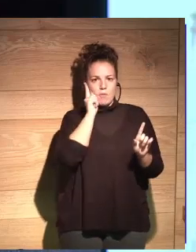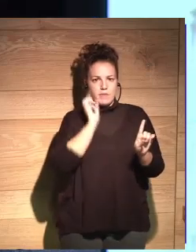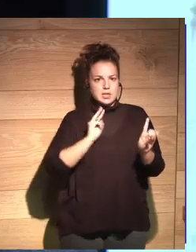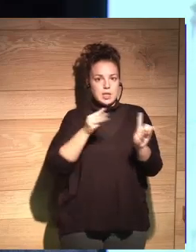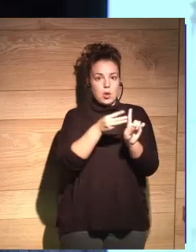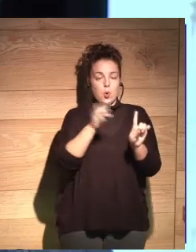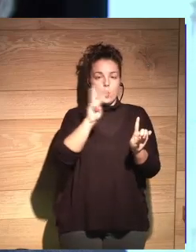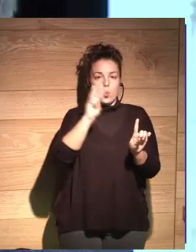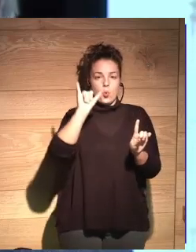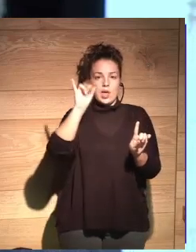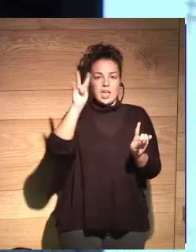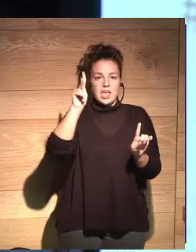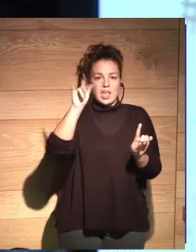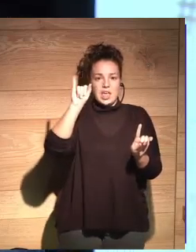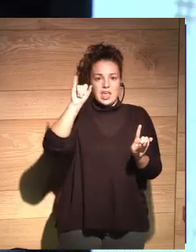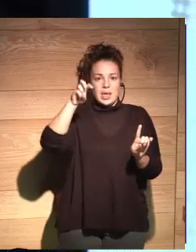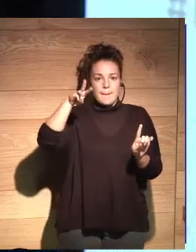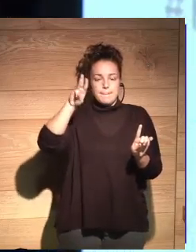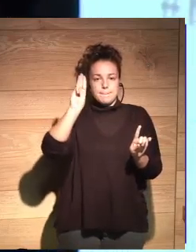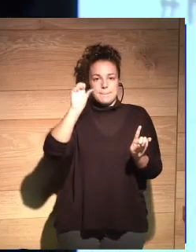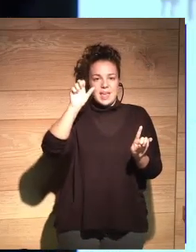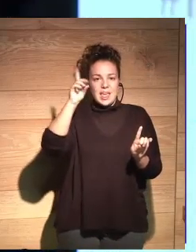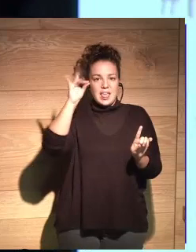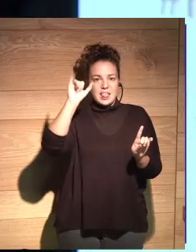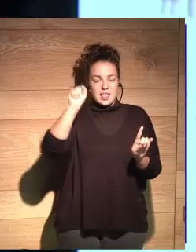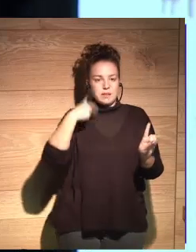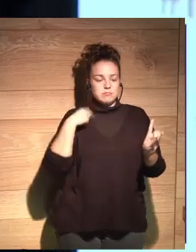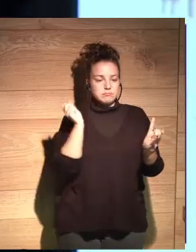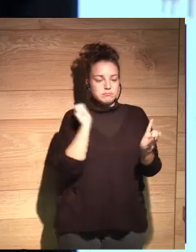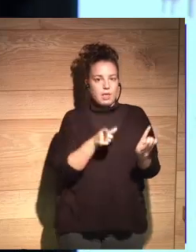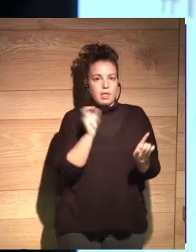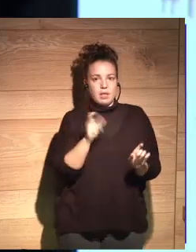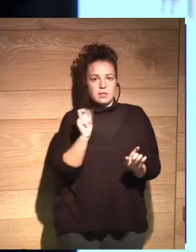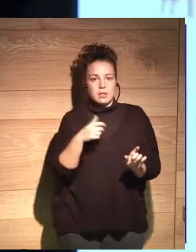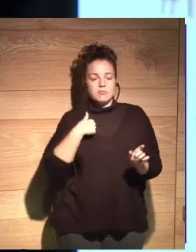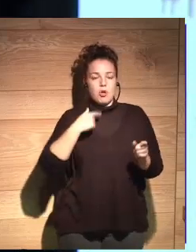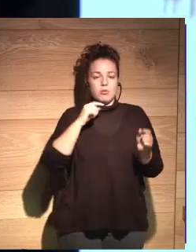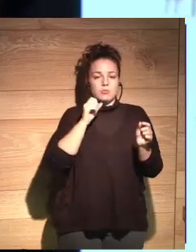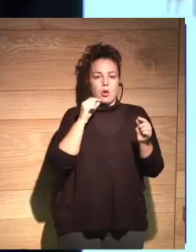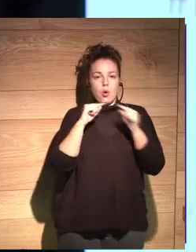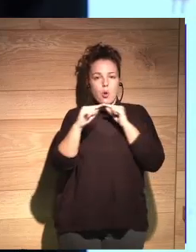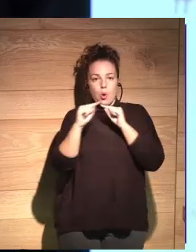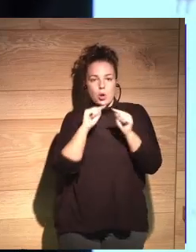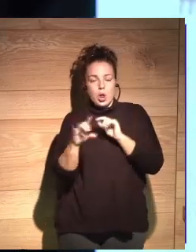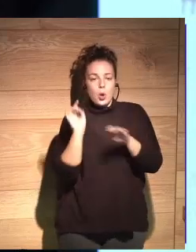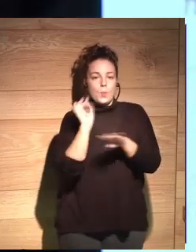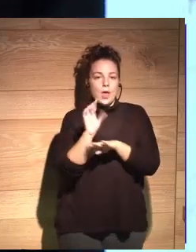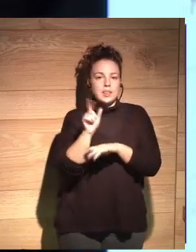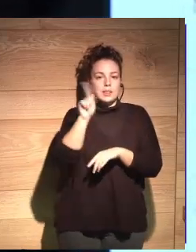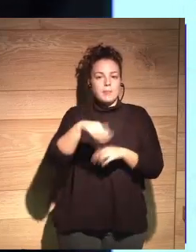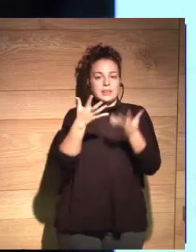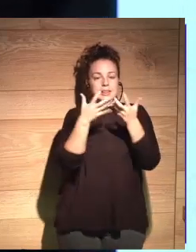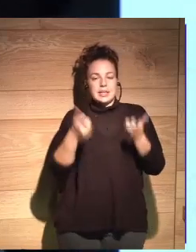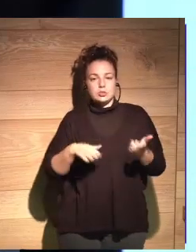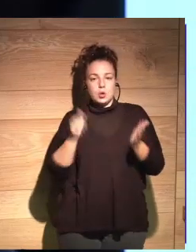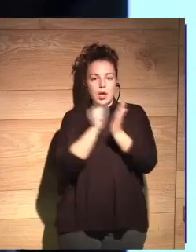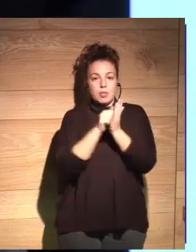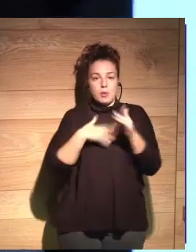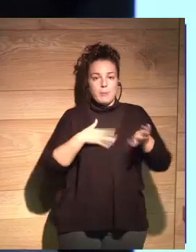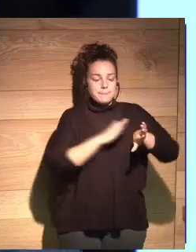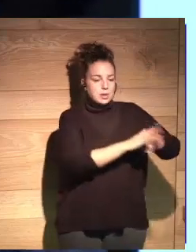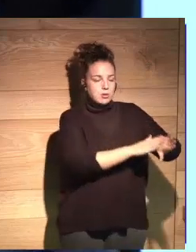I thought I was sitting there writing emails and academic texts, but my left hand was Googling things and